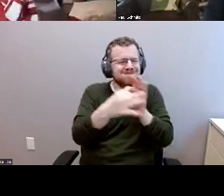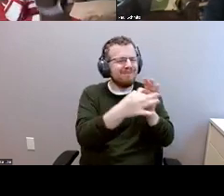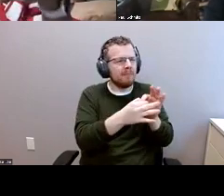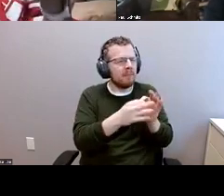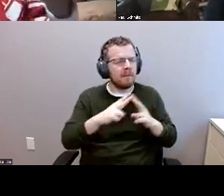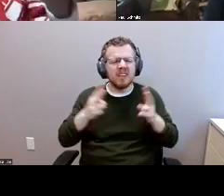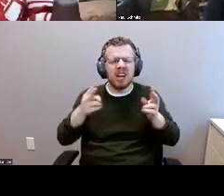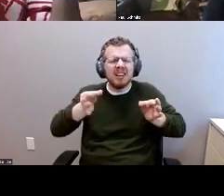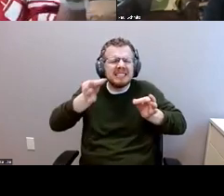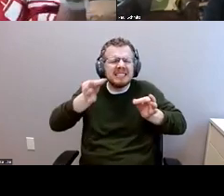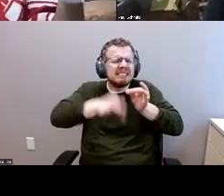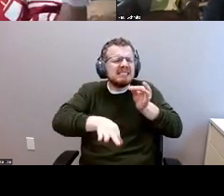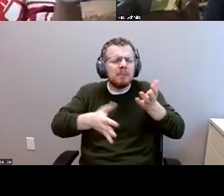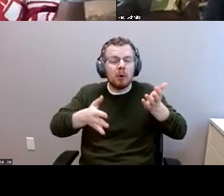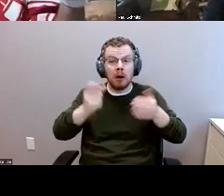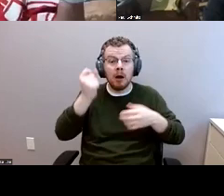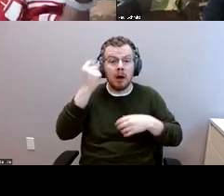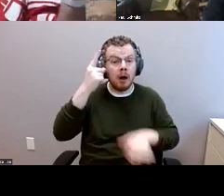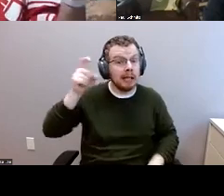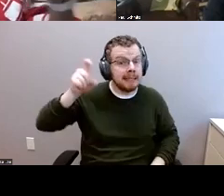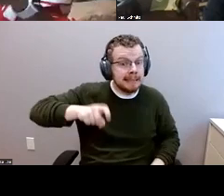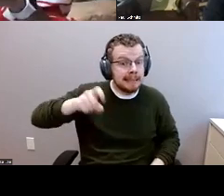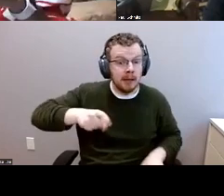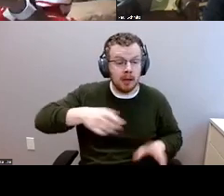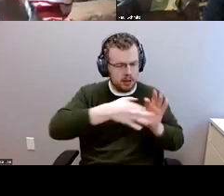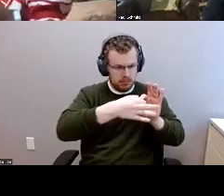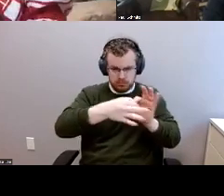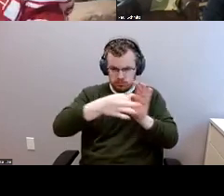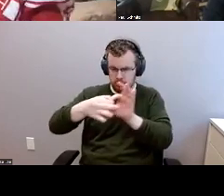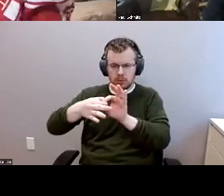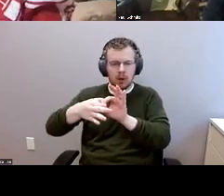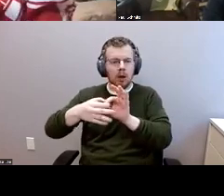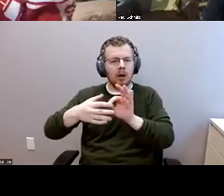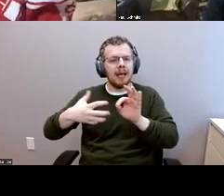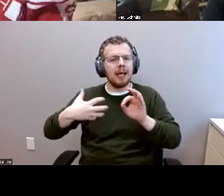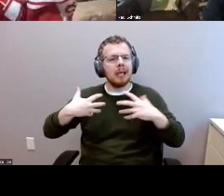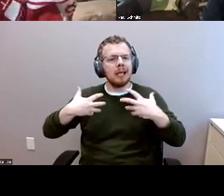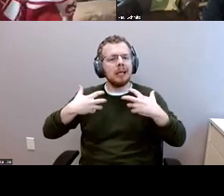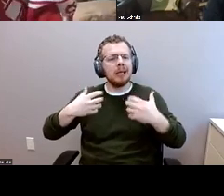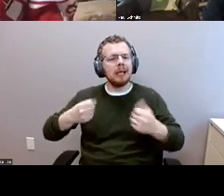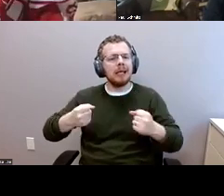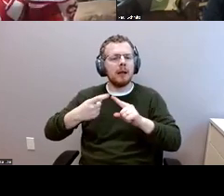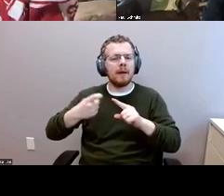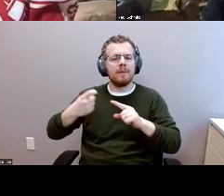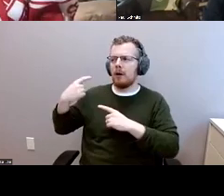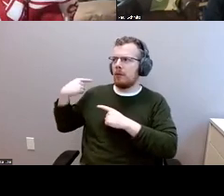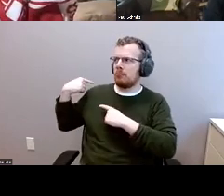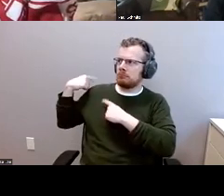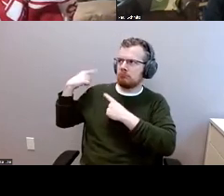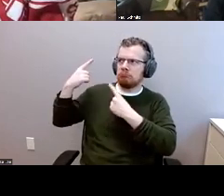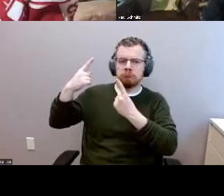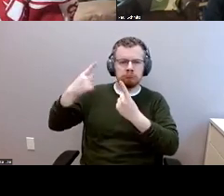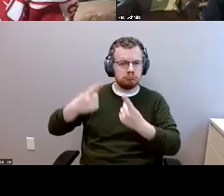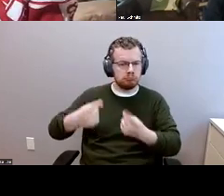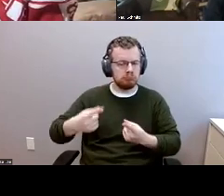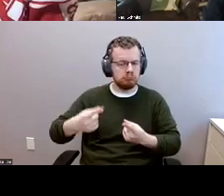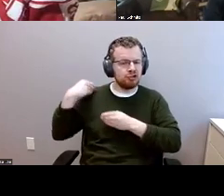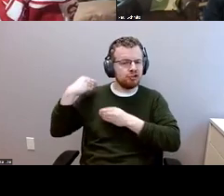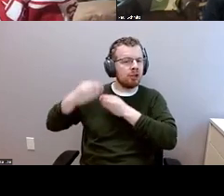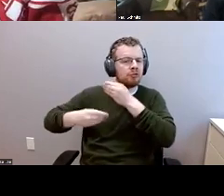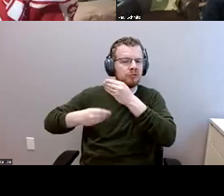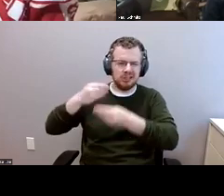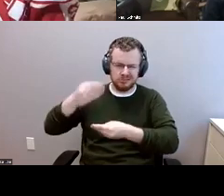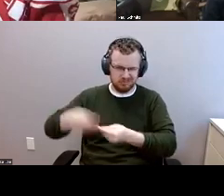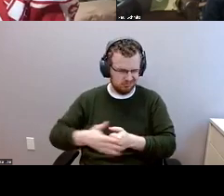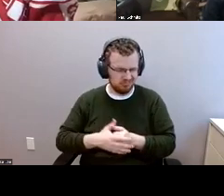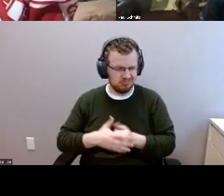simplistic, necessary healing, intergenerationally healing way. And you know, again, you know, everything Junior said about